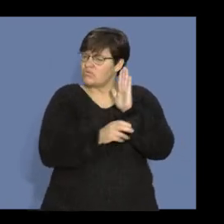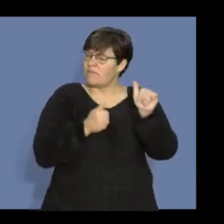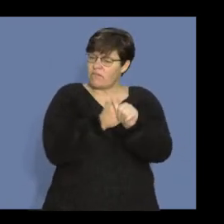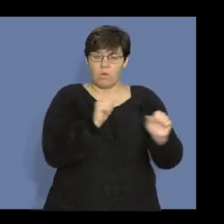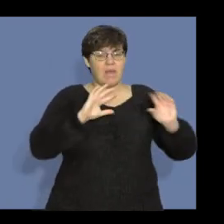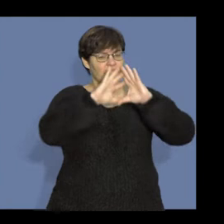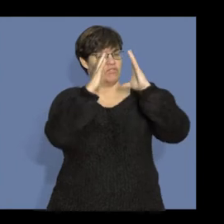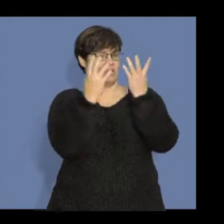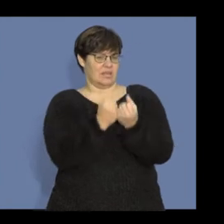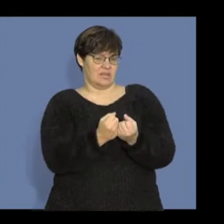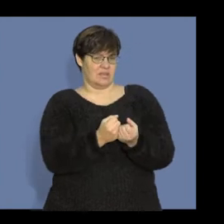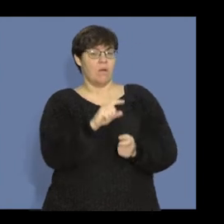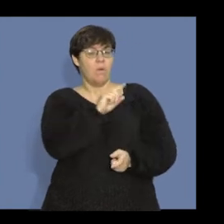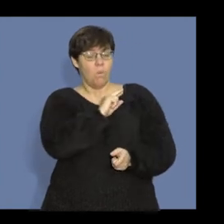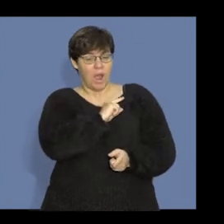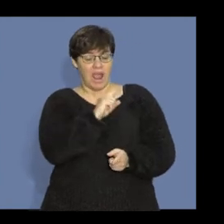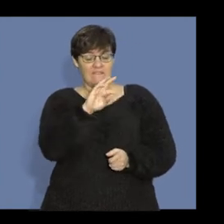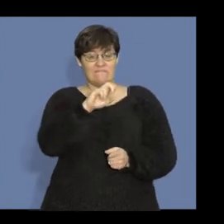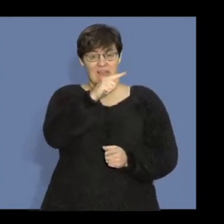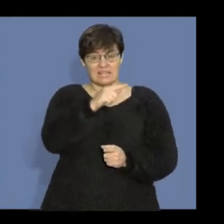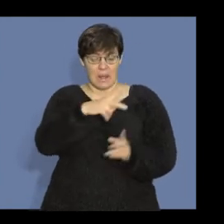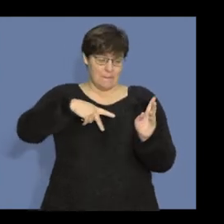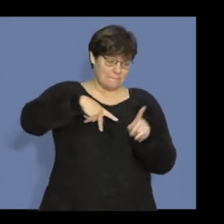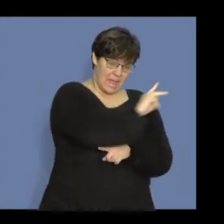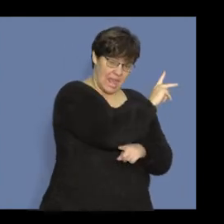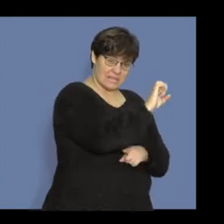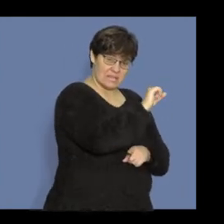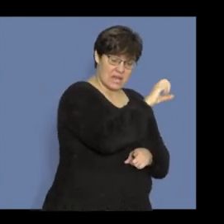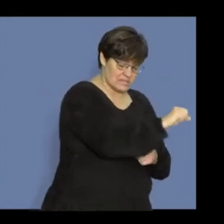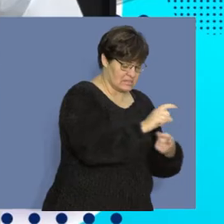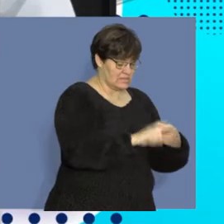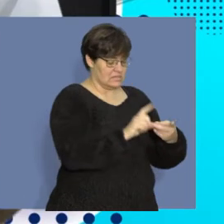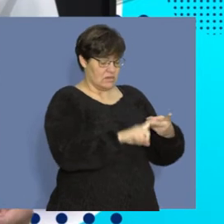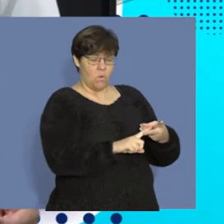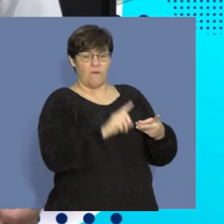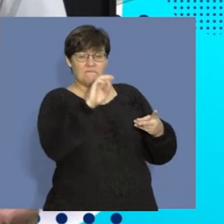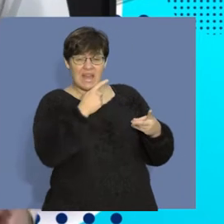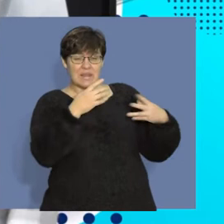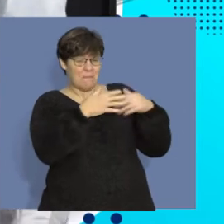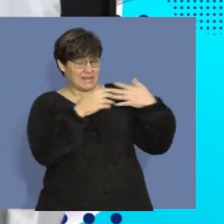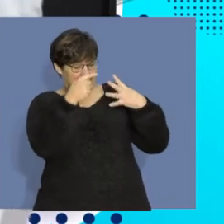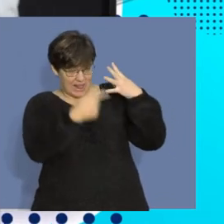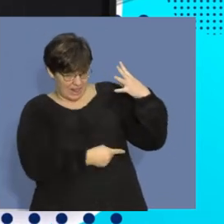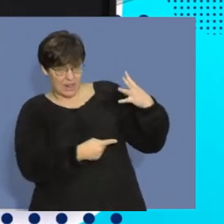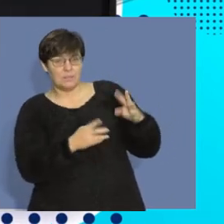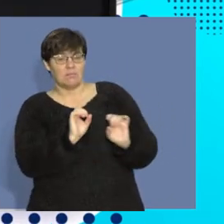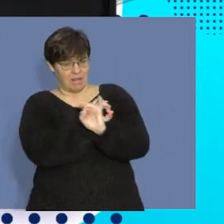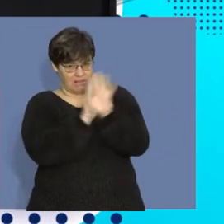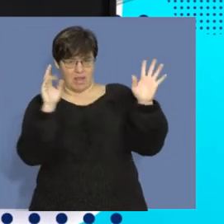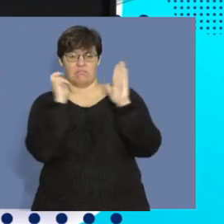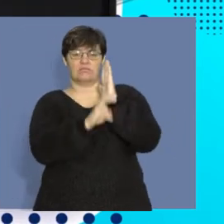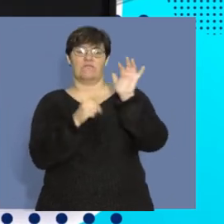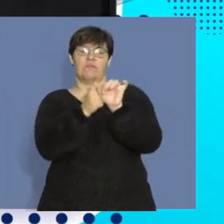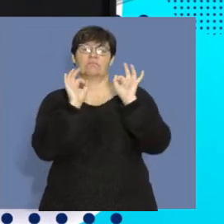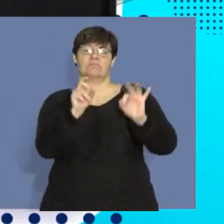row when it comes to our returns for VAT and all matters relating to VAT.